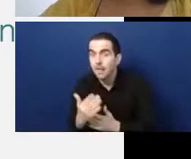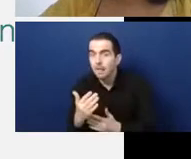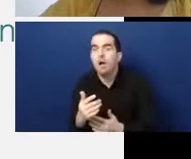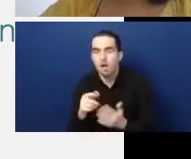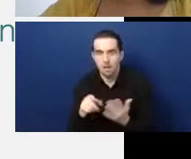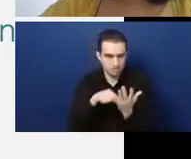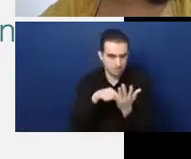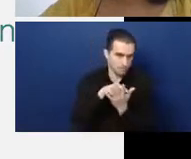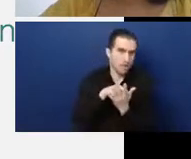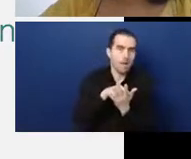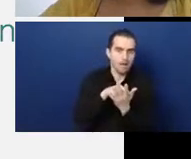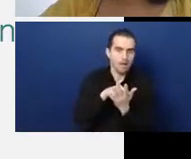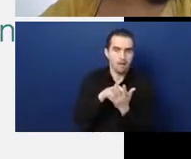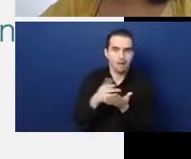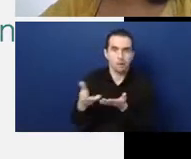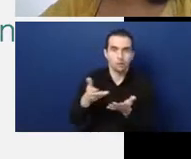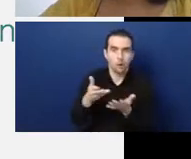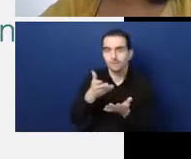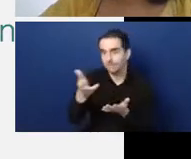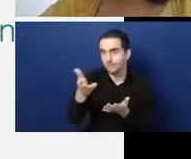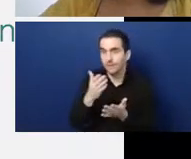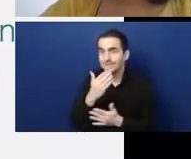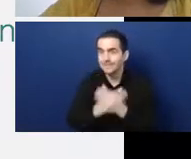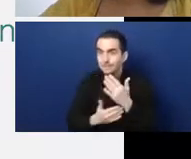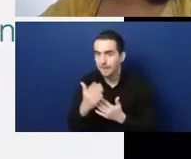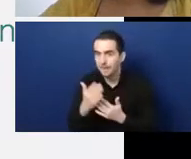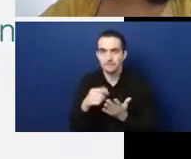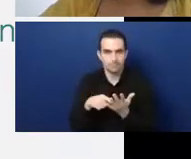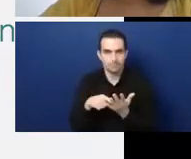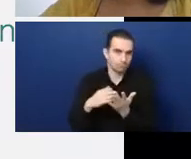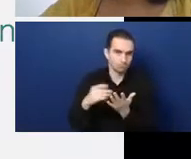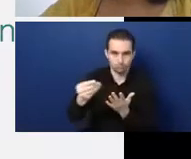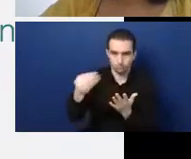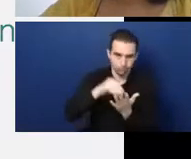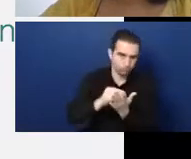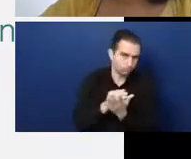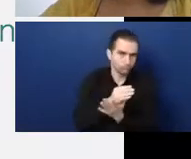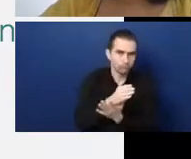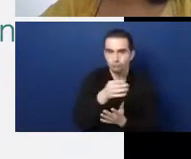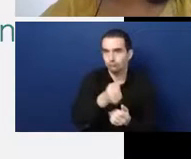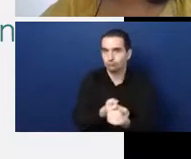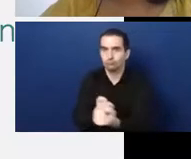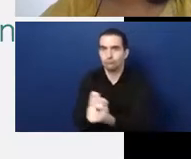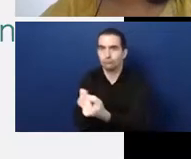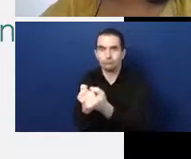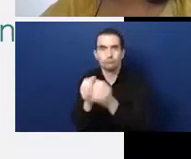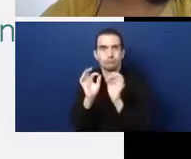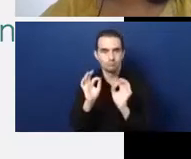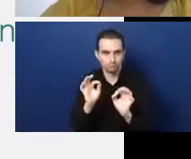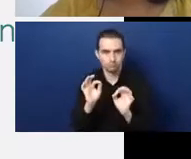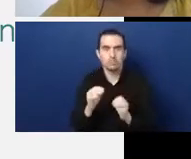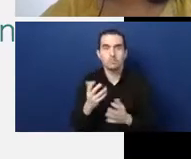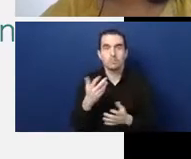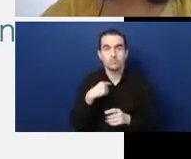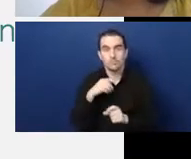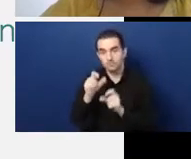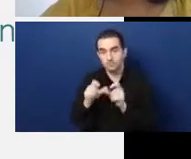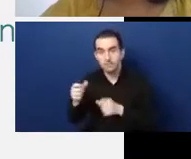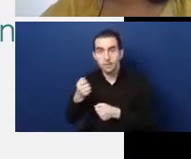they find a protection issues or an issue of safeguarding, to be able to know who to go to in